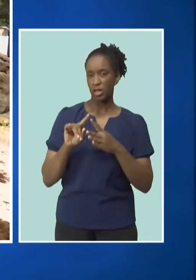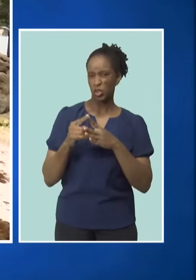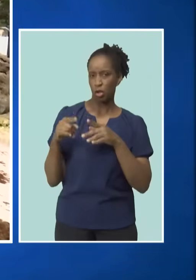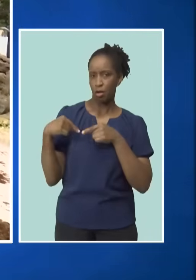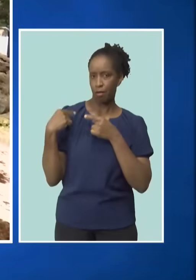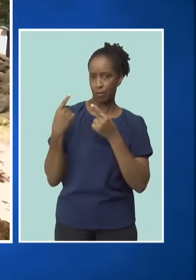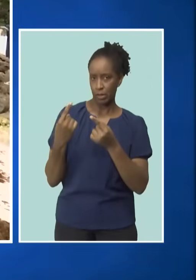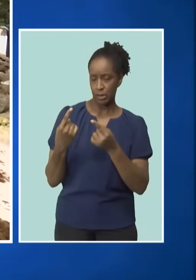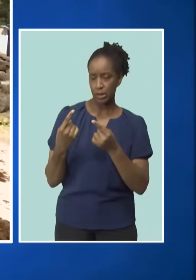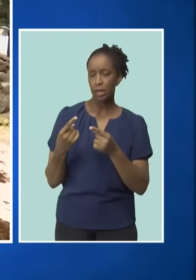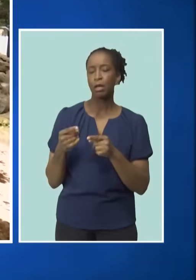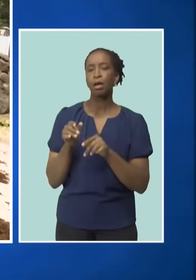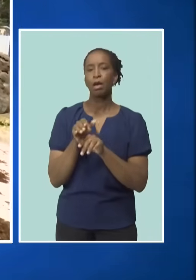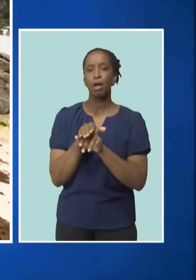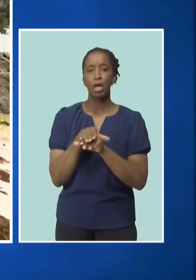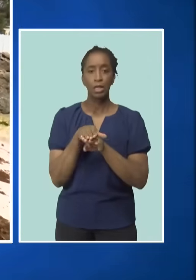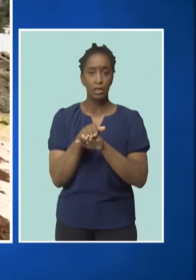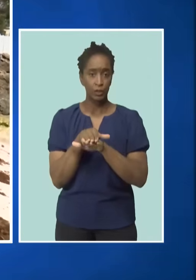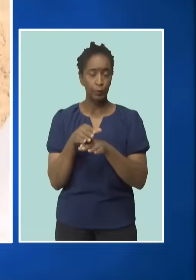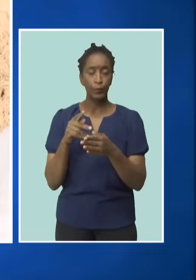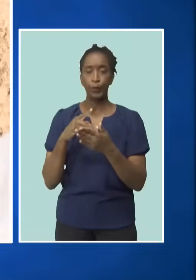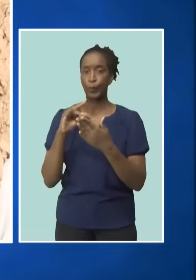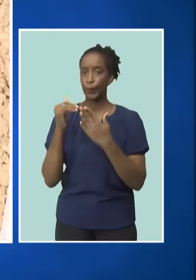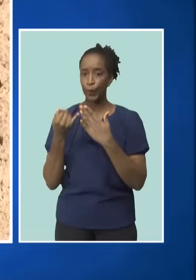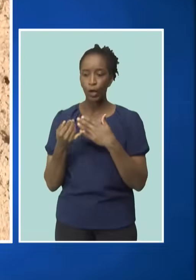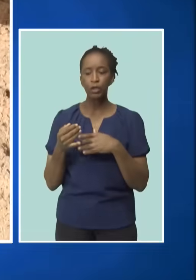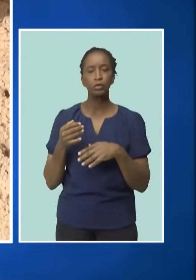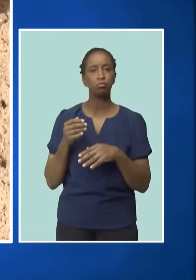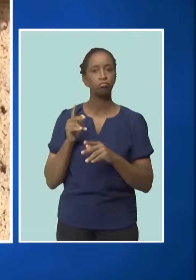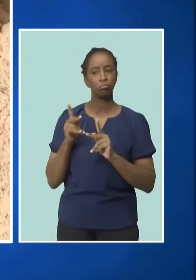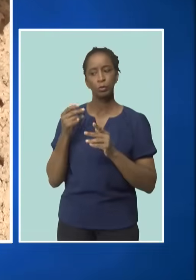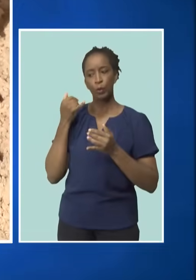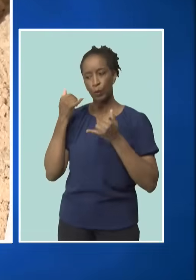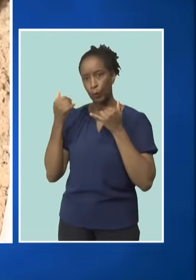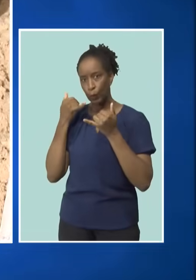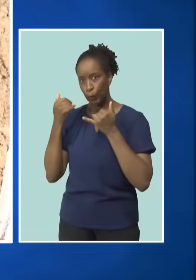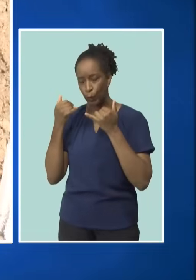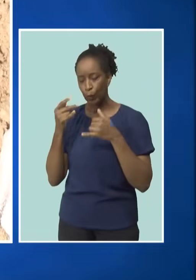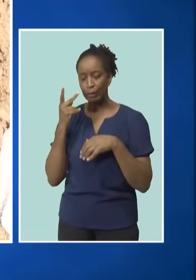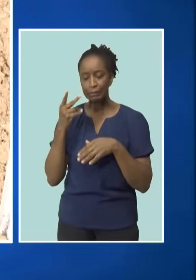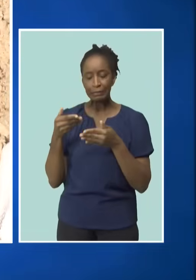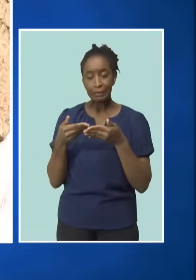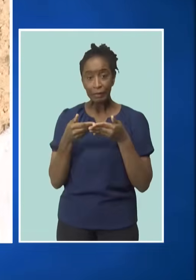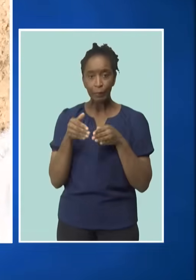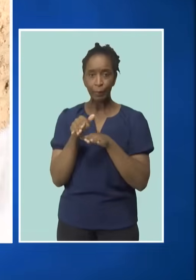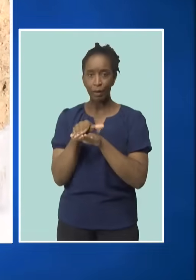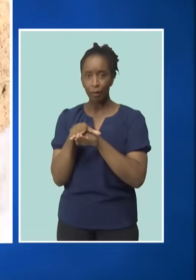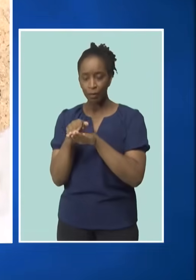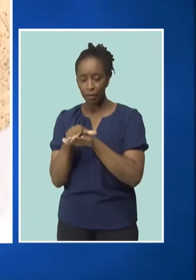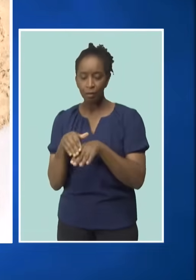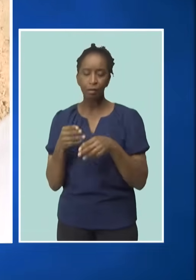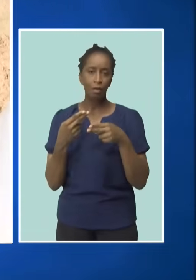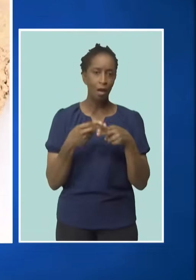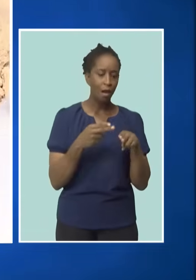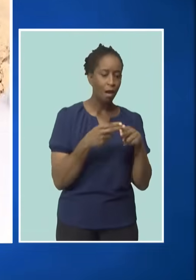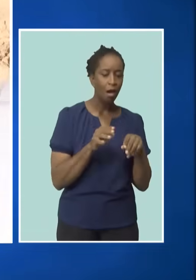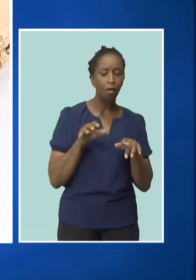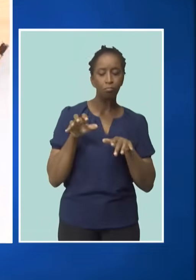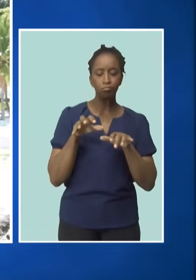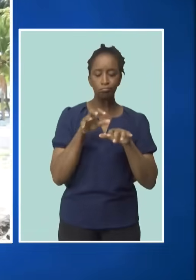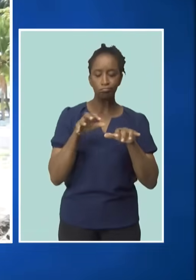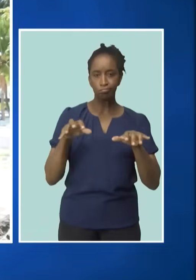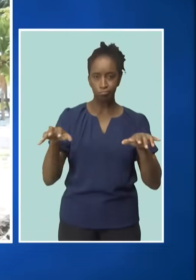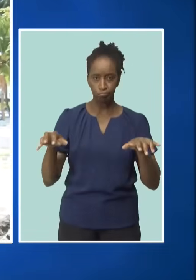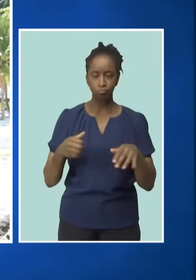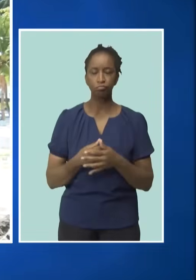Turtle Project has been inundated with calls of hatchlings and eggs spotted along the island's coasts. In turn with the